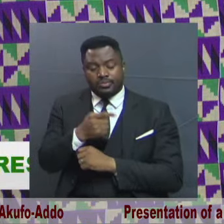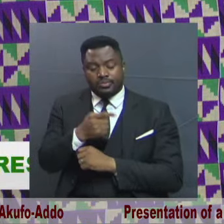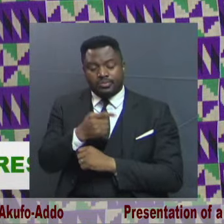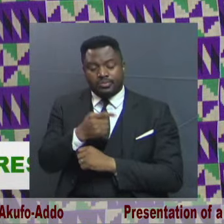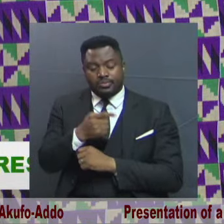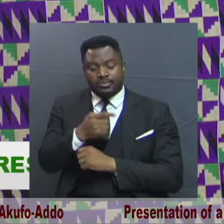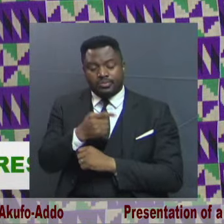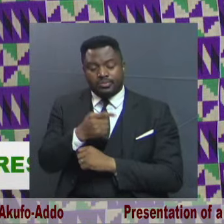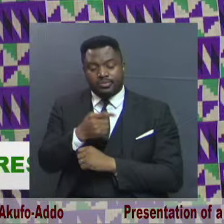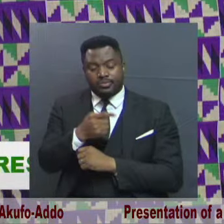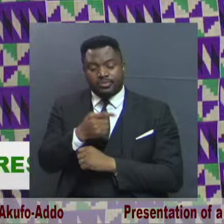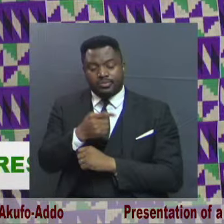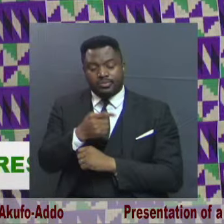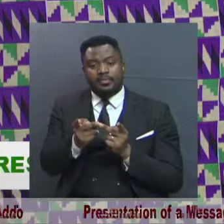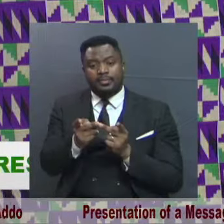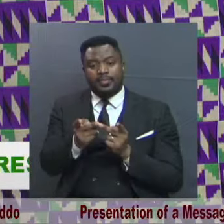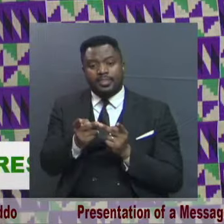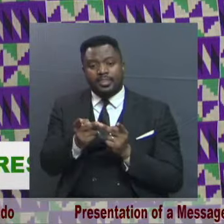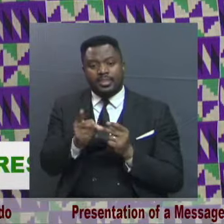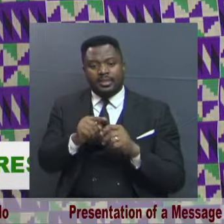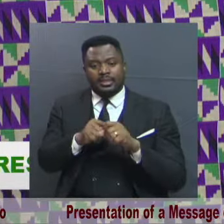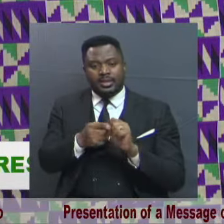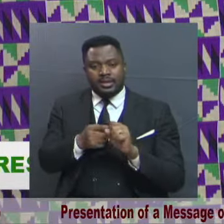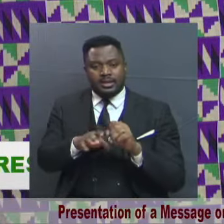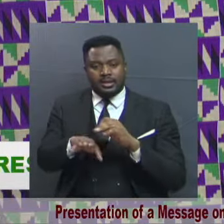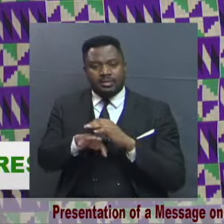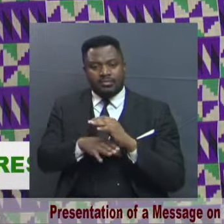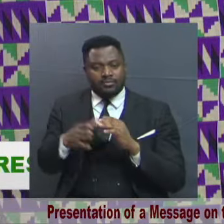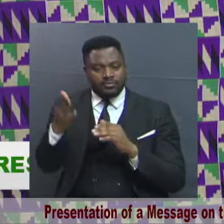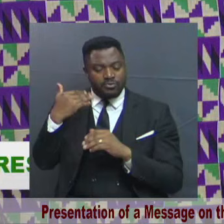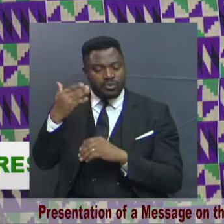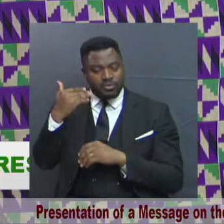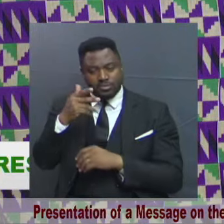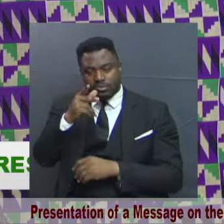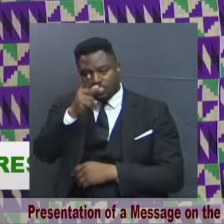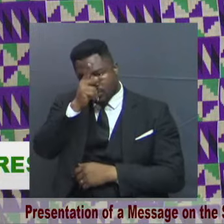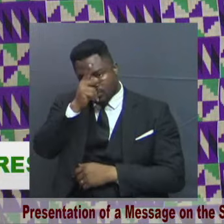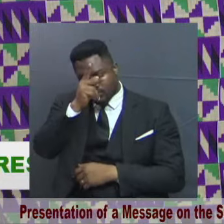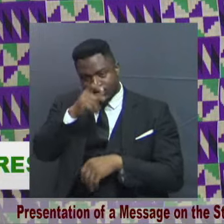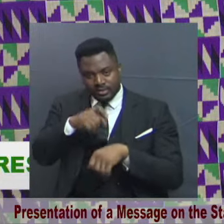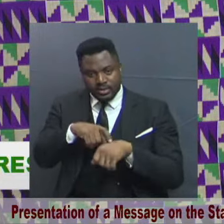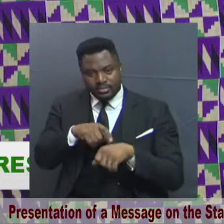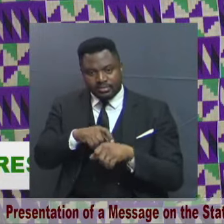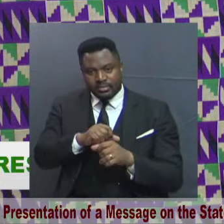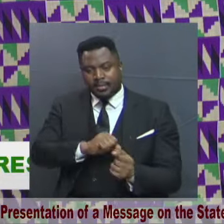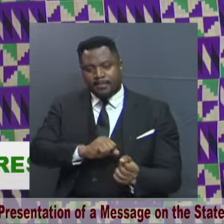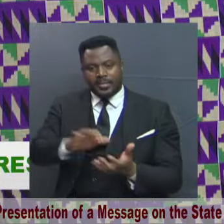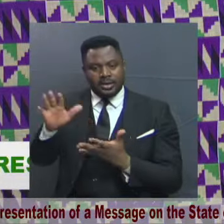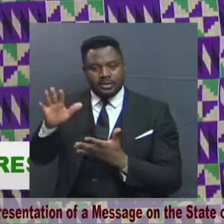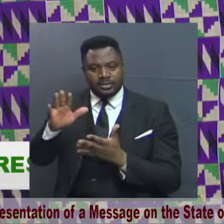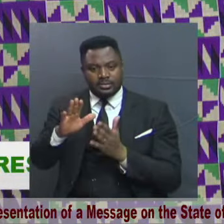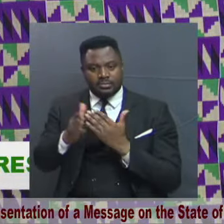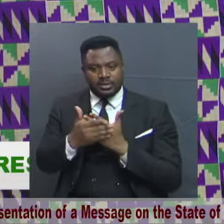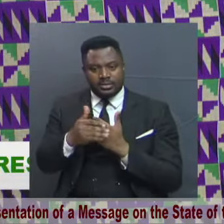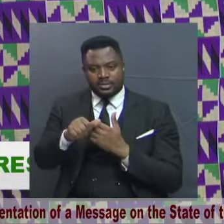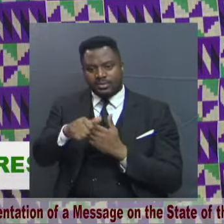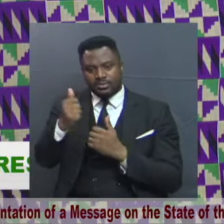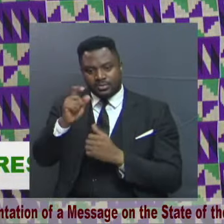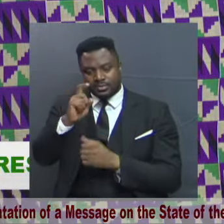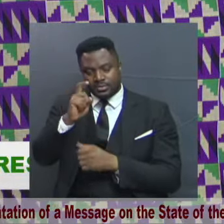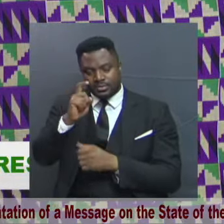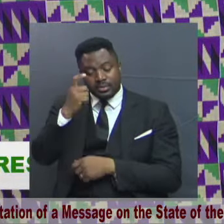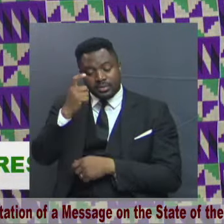this is a facility started under former president J kufur and was abandoned by successor